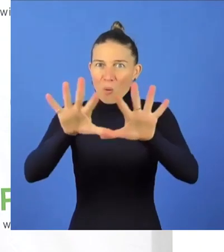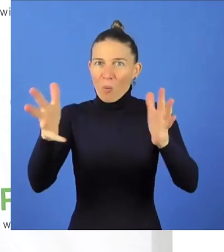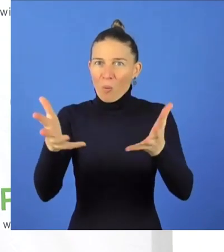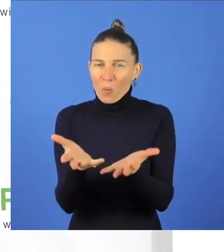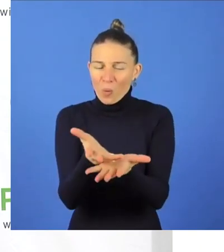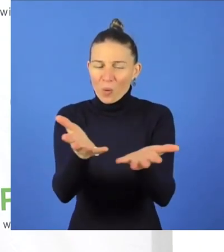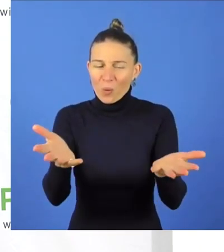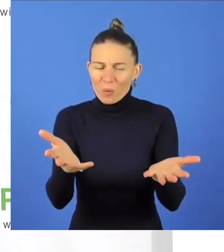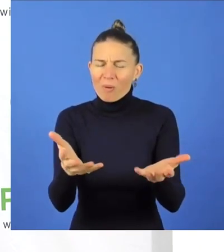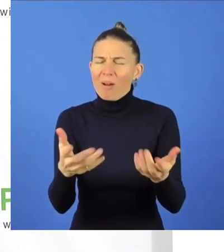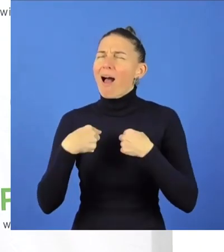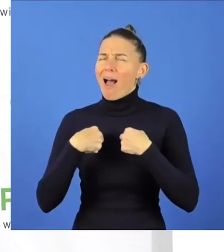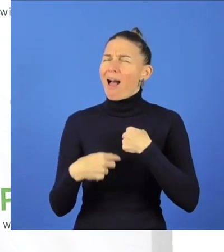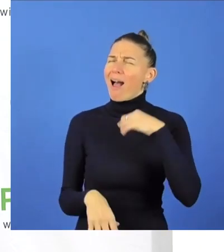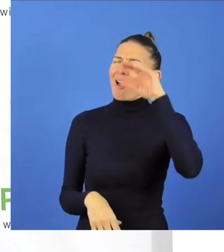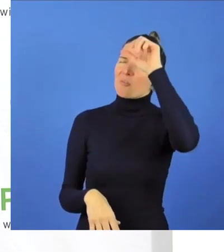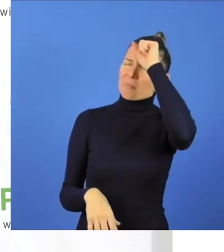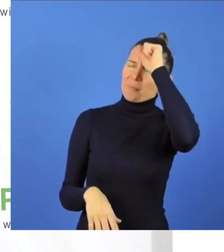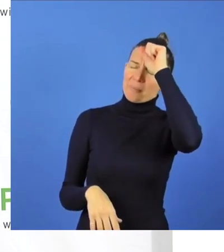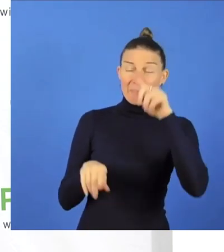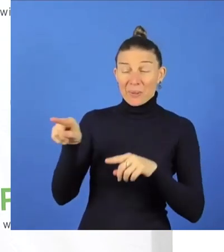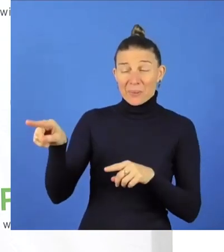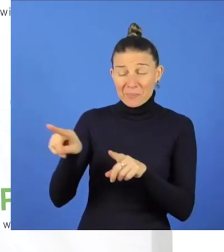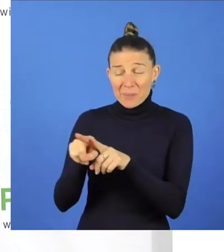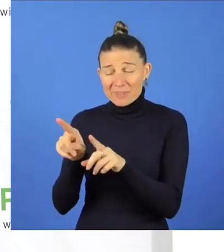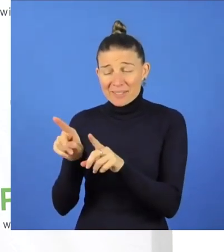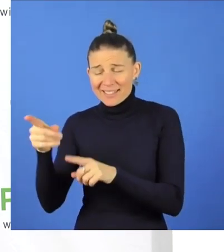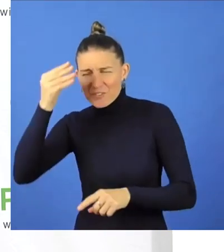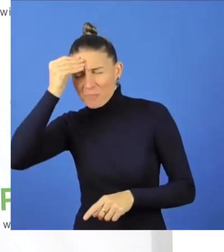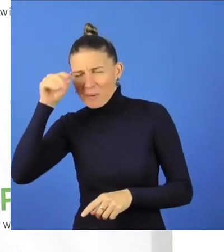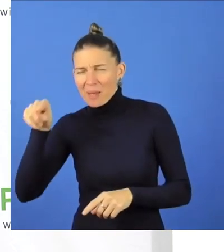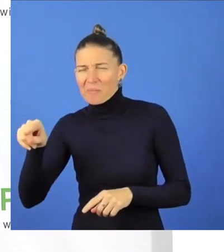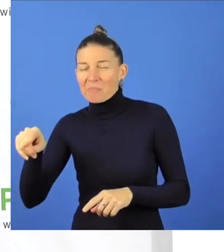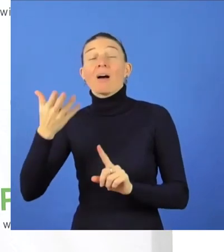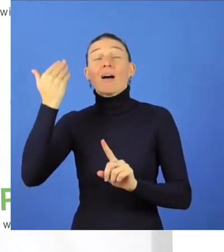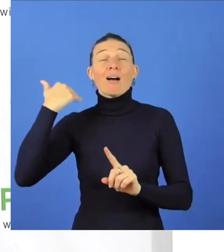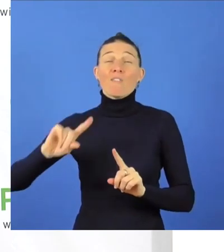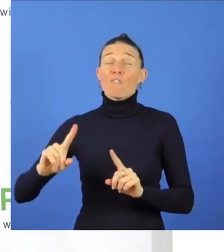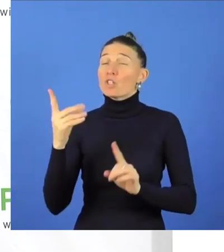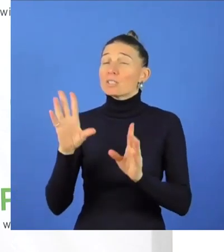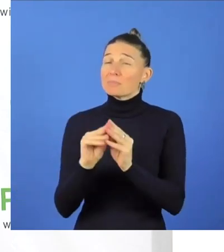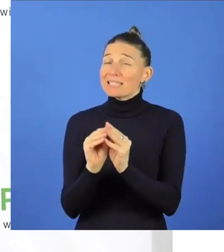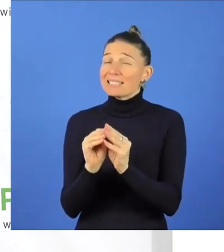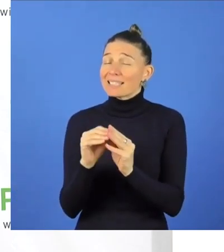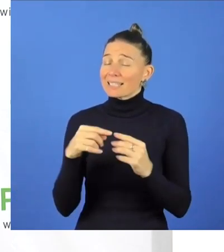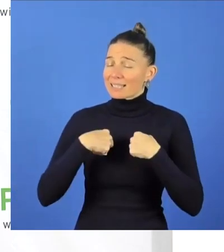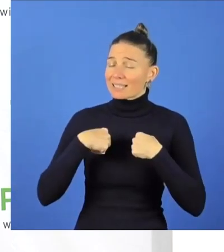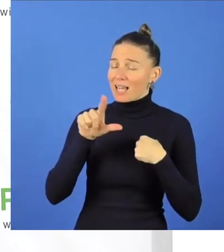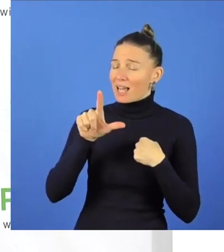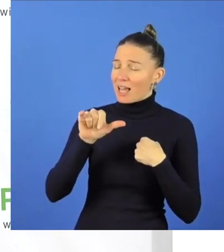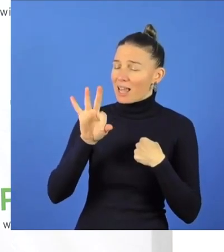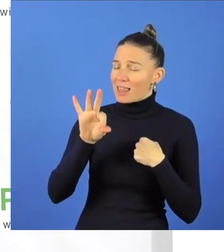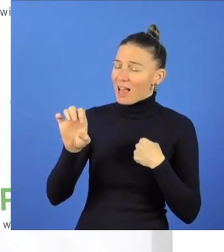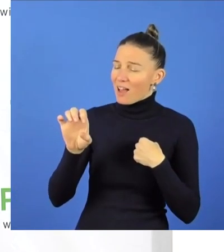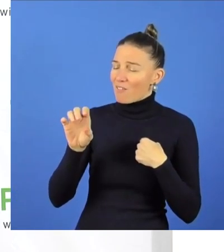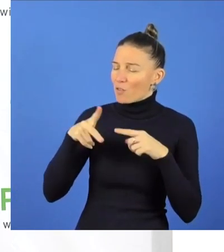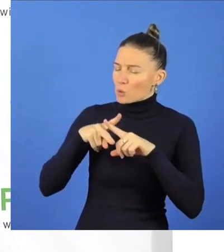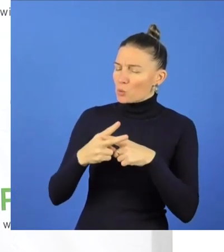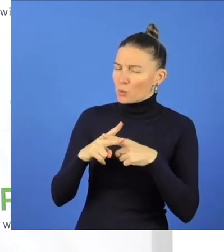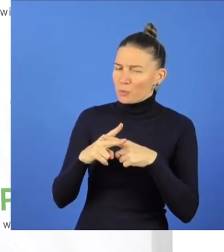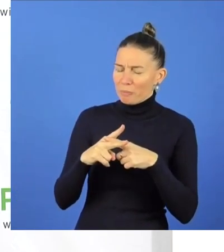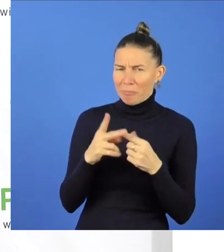one question I had at the end of our first meeting at LIFETOOL, when I asked you, it's embarrassing a little bit, but I